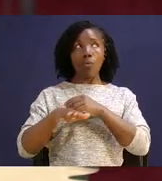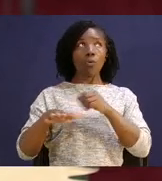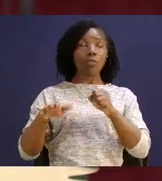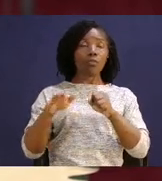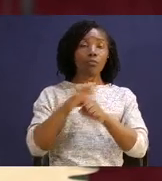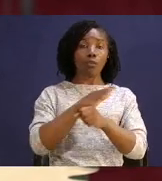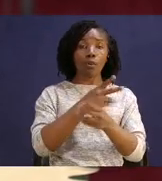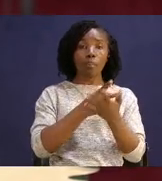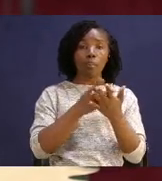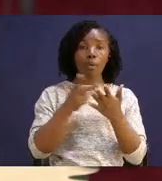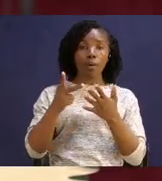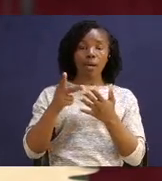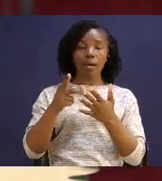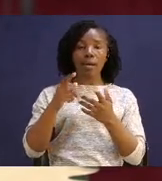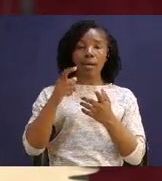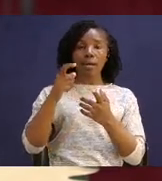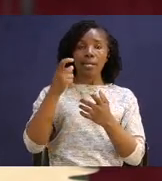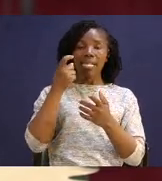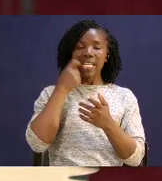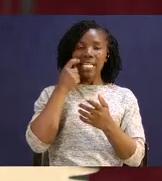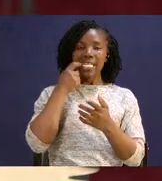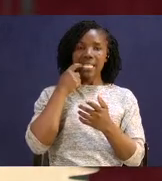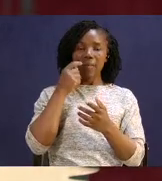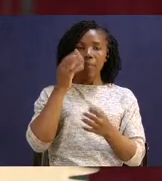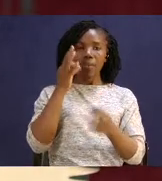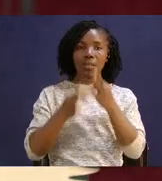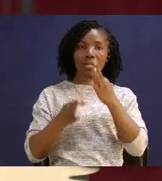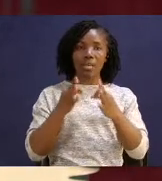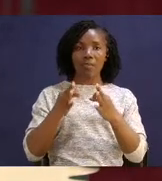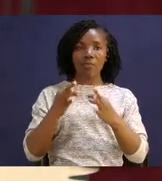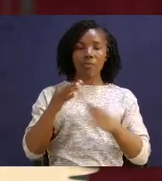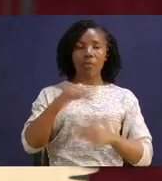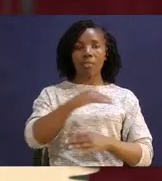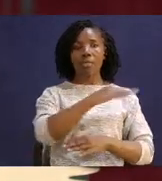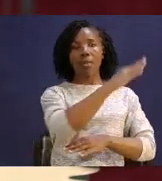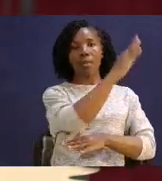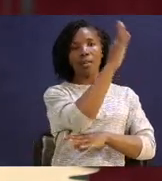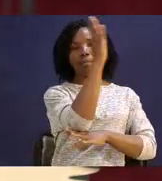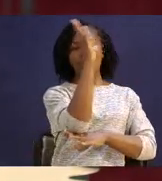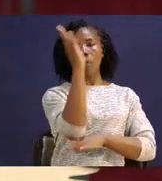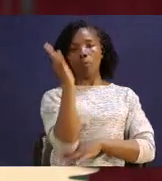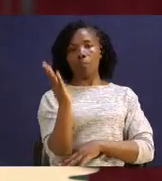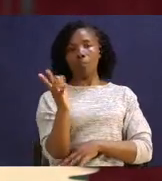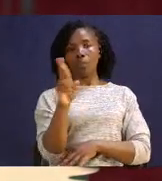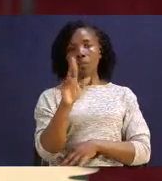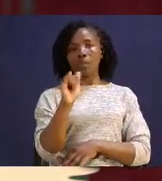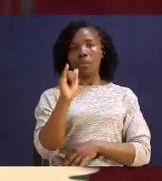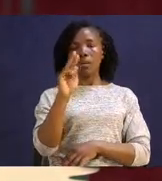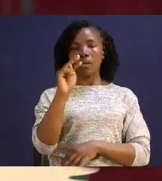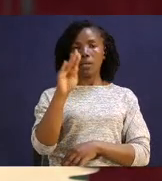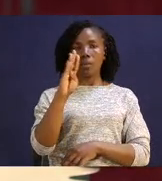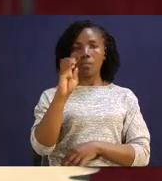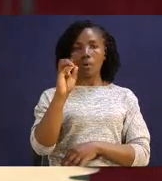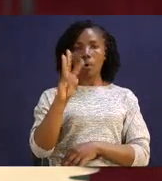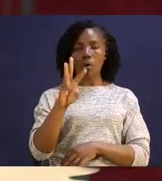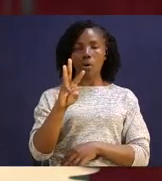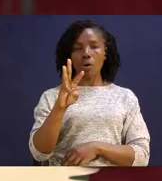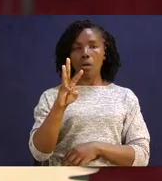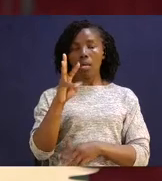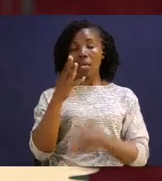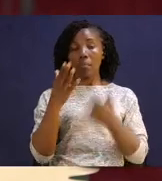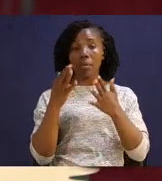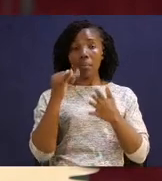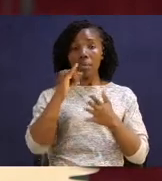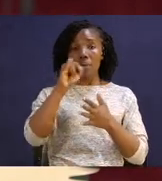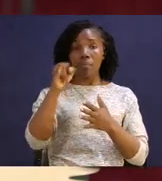glass. So, if the rainbow was like this, and it is on pure glass, and John saw it, what did